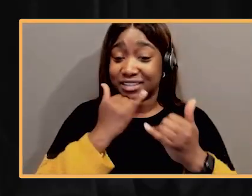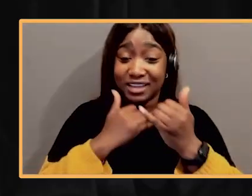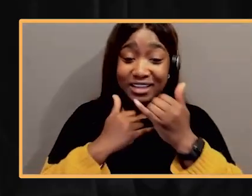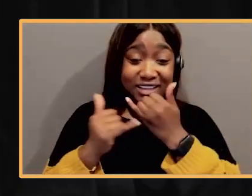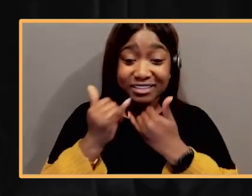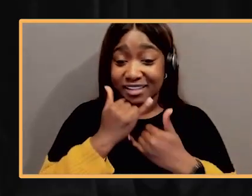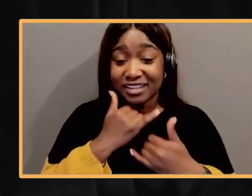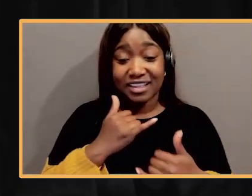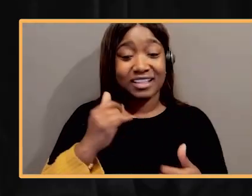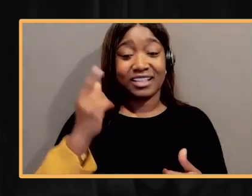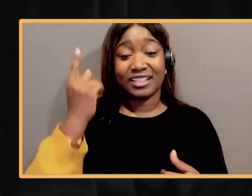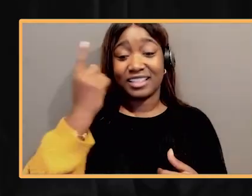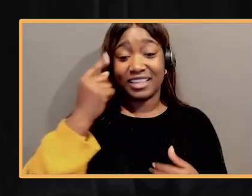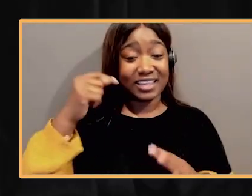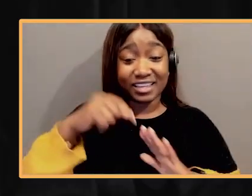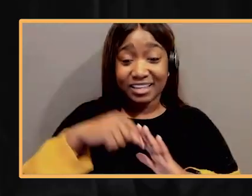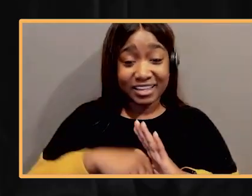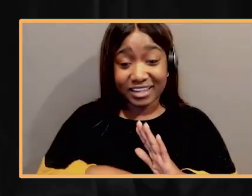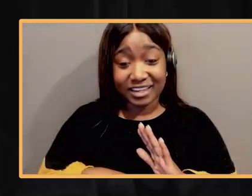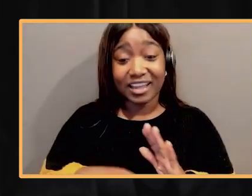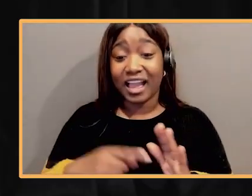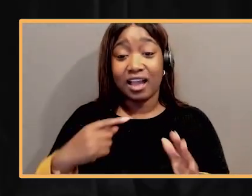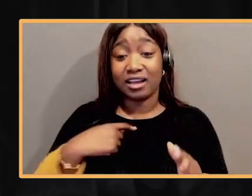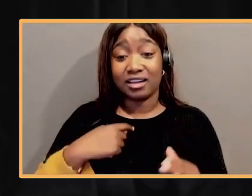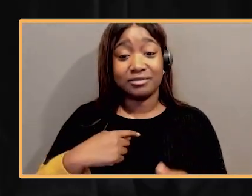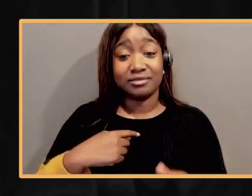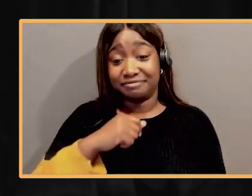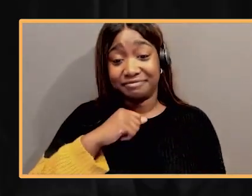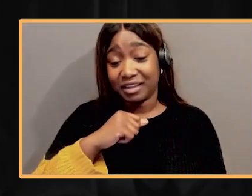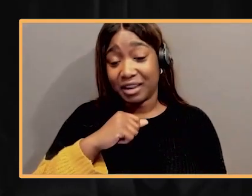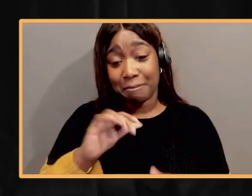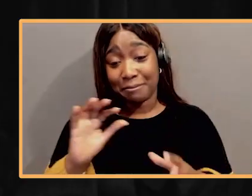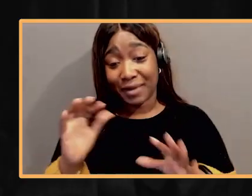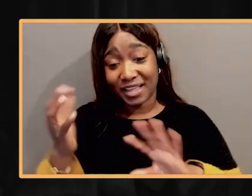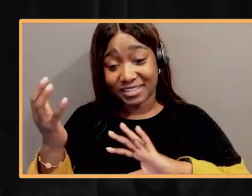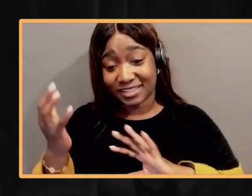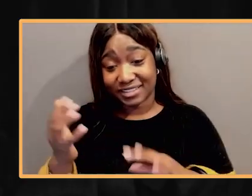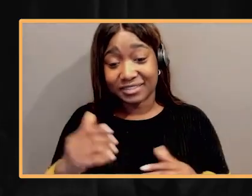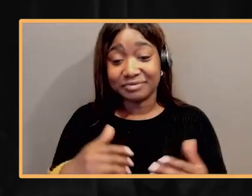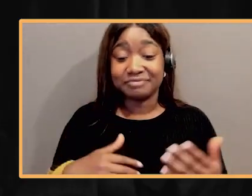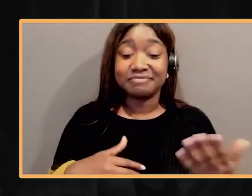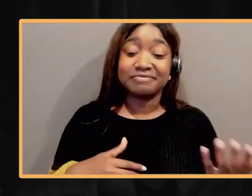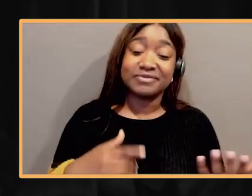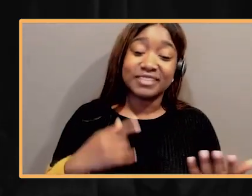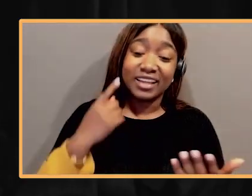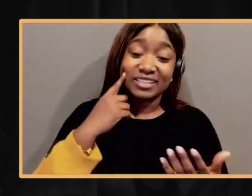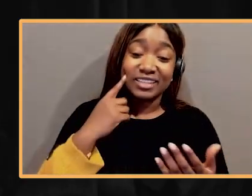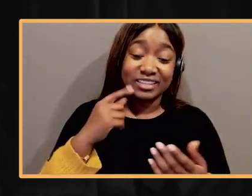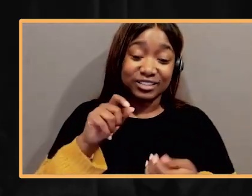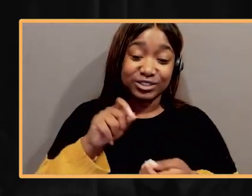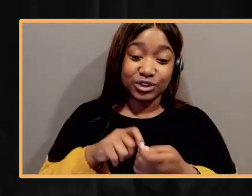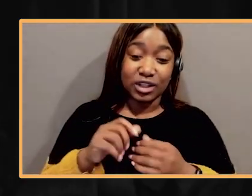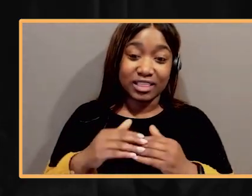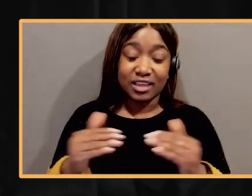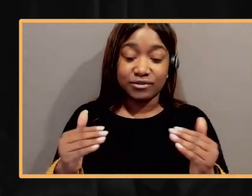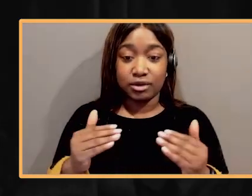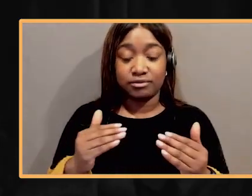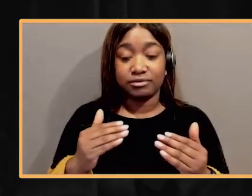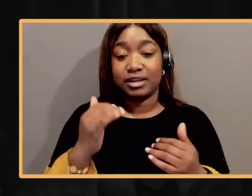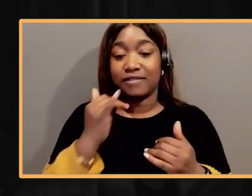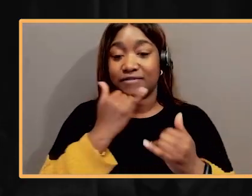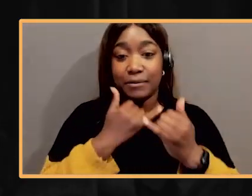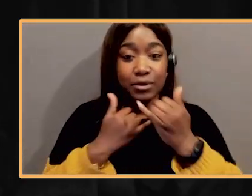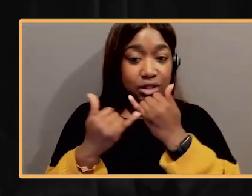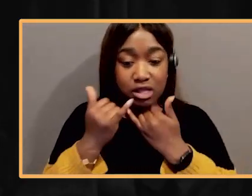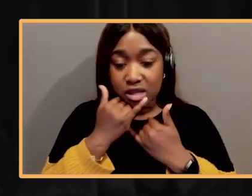messy. And so I think there's a certain level of fumbling that this is going to take